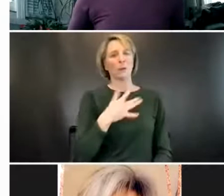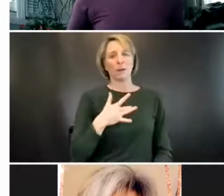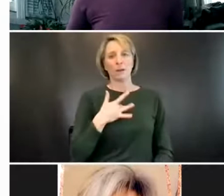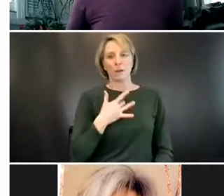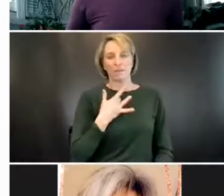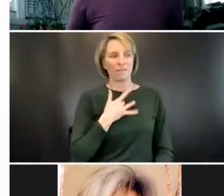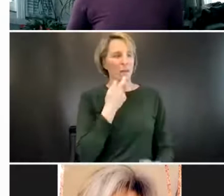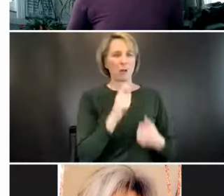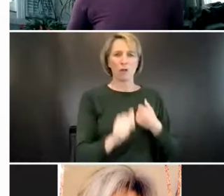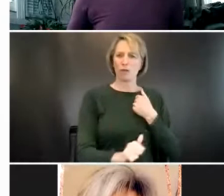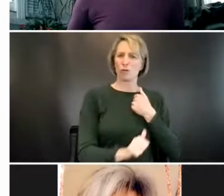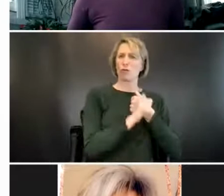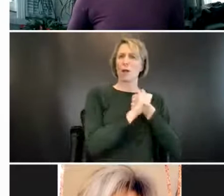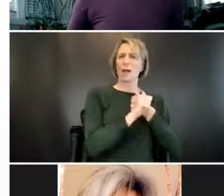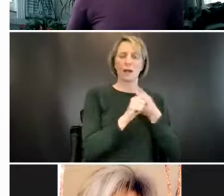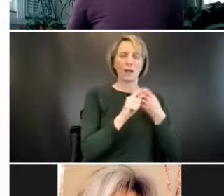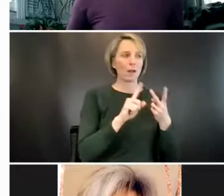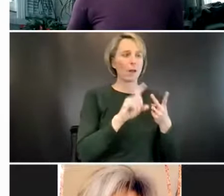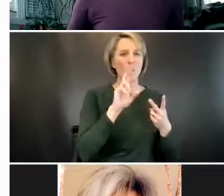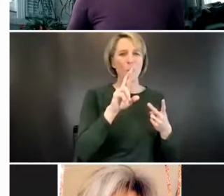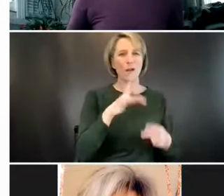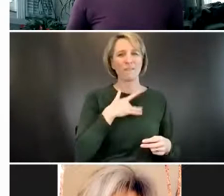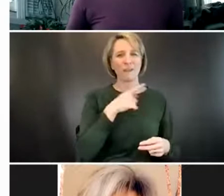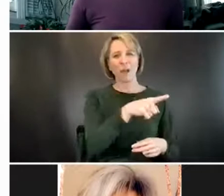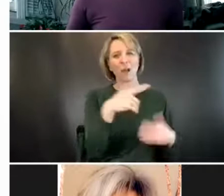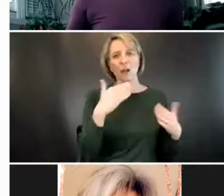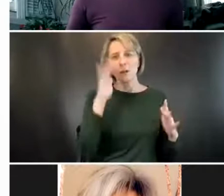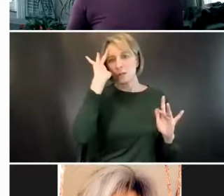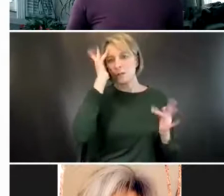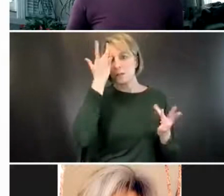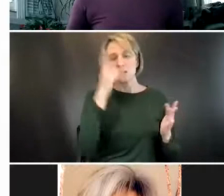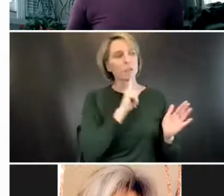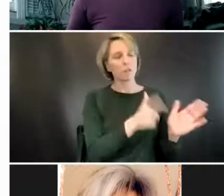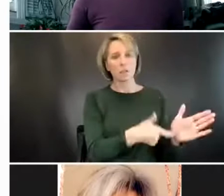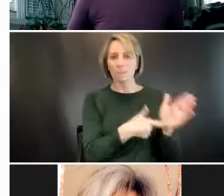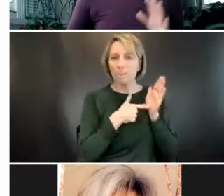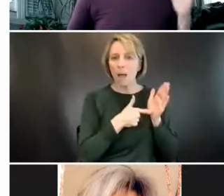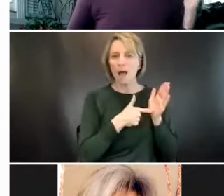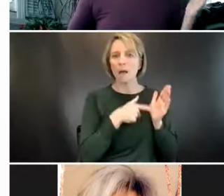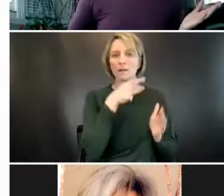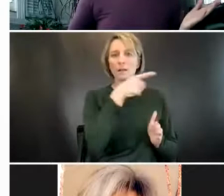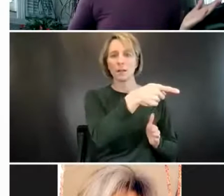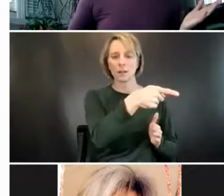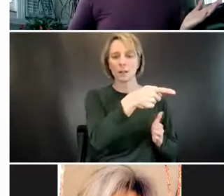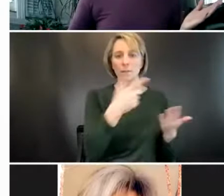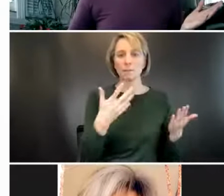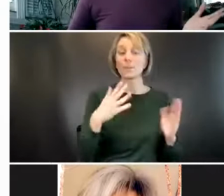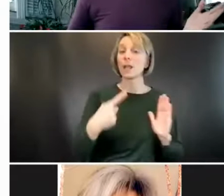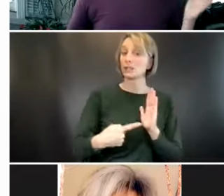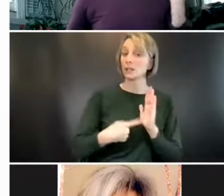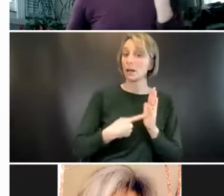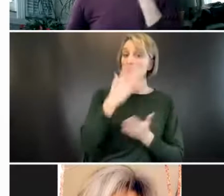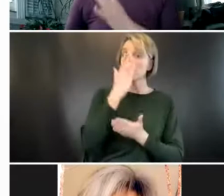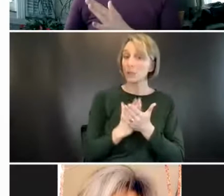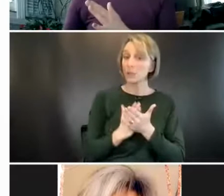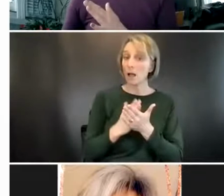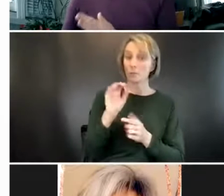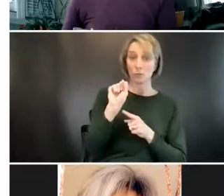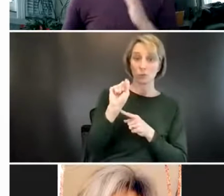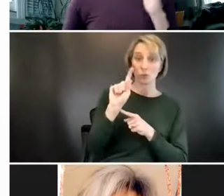the safety of yourself and or the people and things you care about. Some stressors can be controlled and